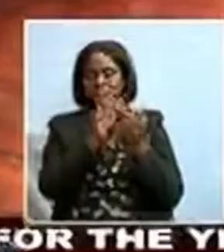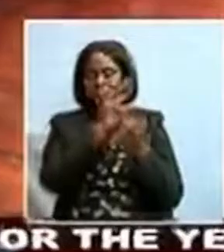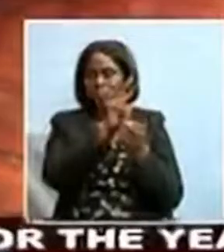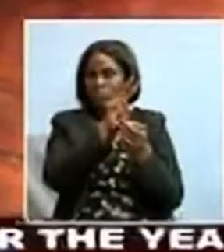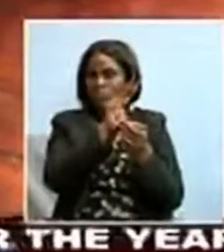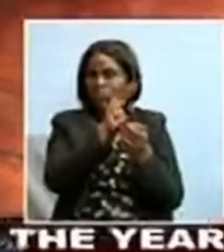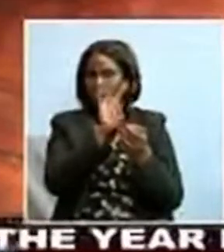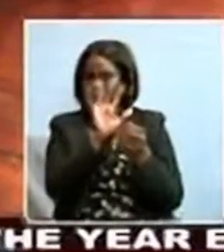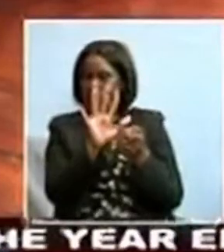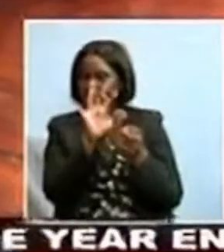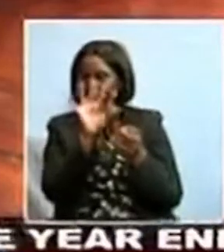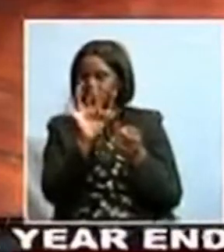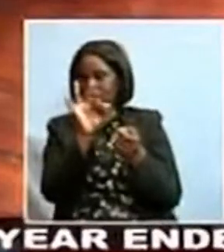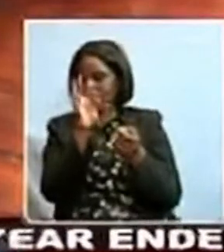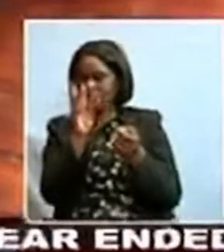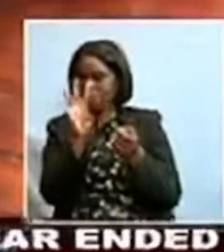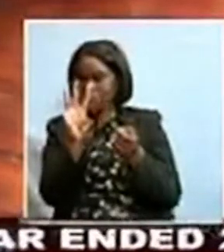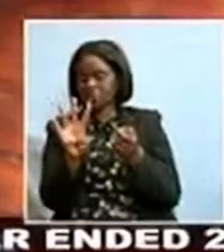922,245.64.